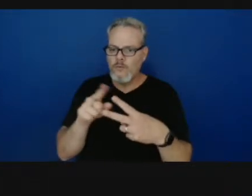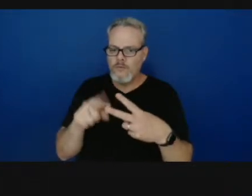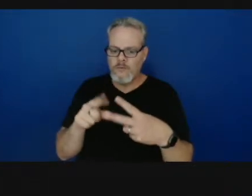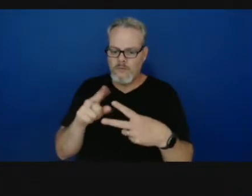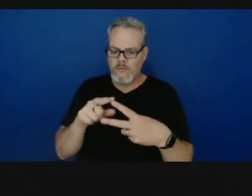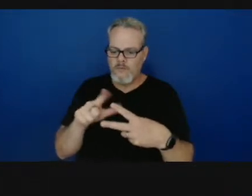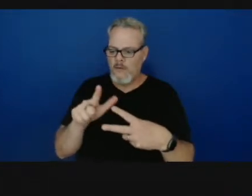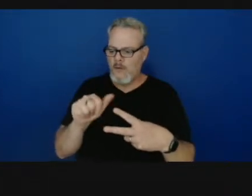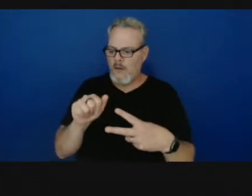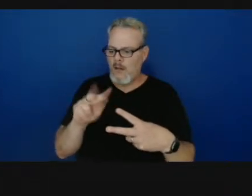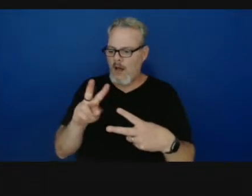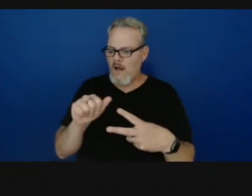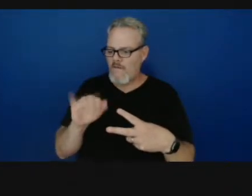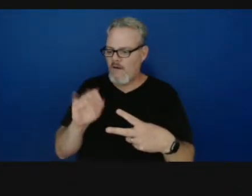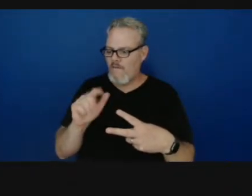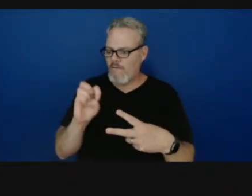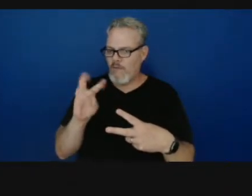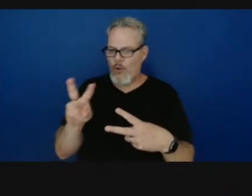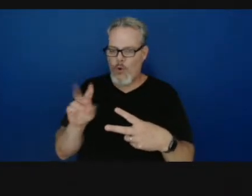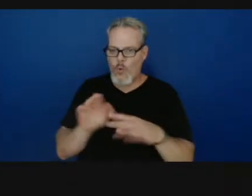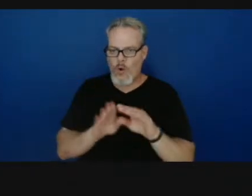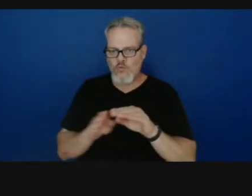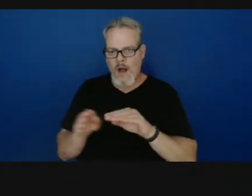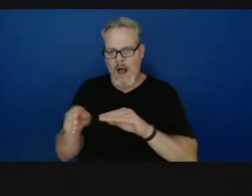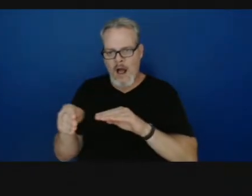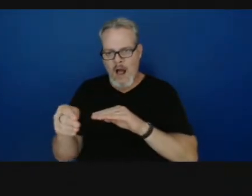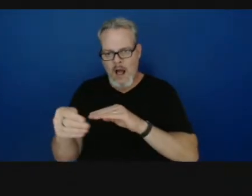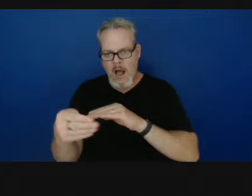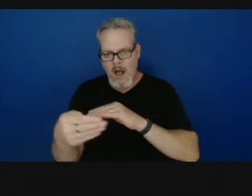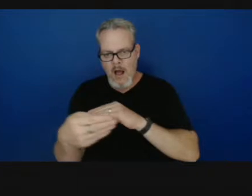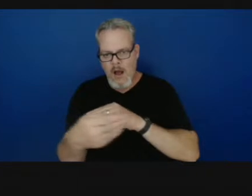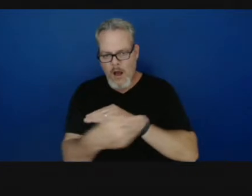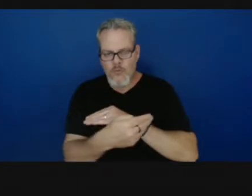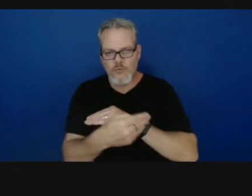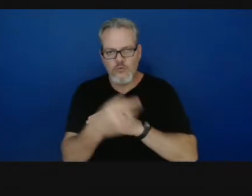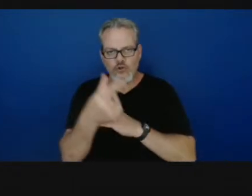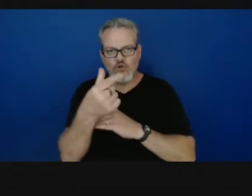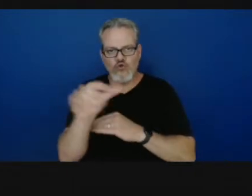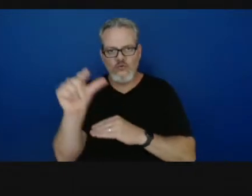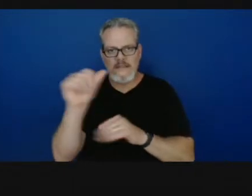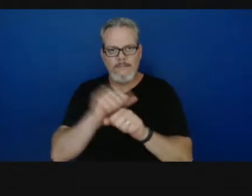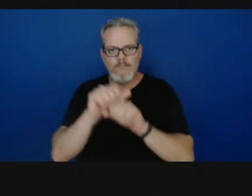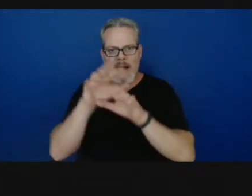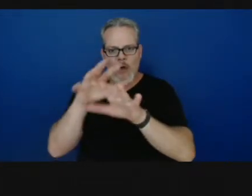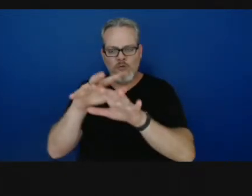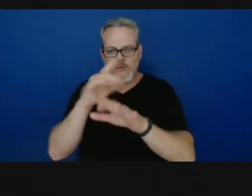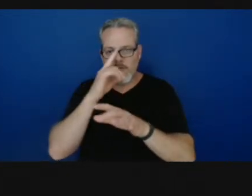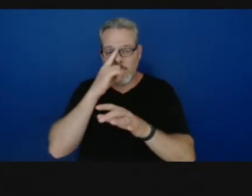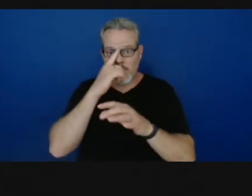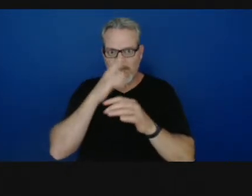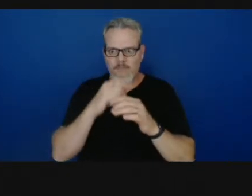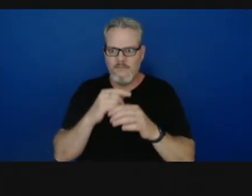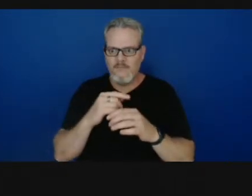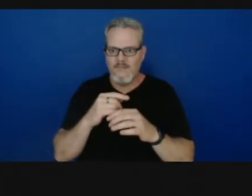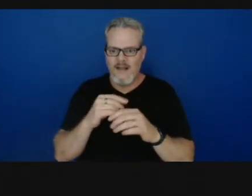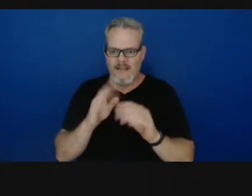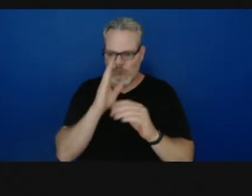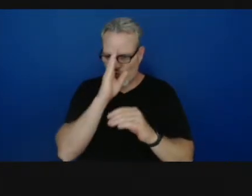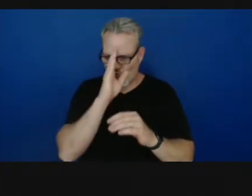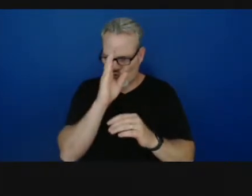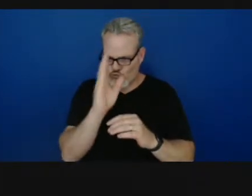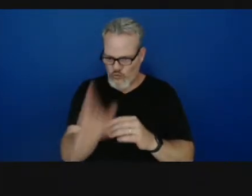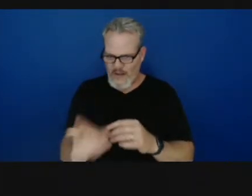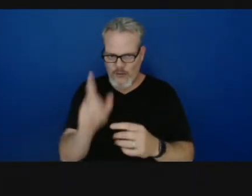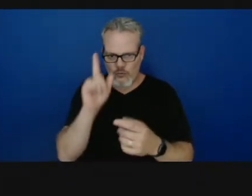has diverted around the Green Mountain on the backside, Malka, of the previous lava delta, and flowed straight down into